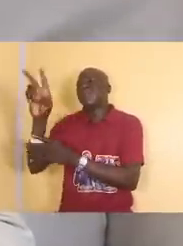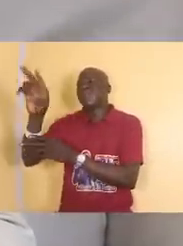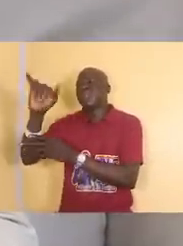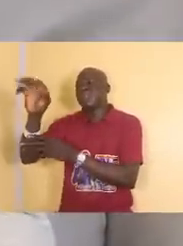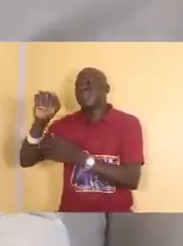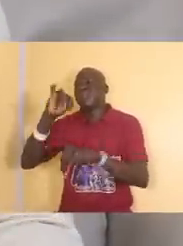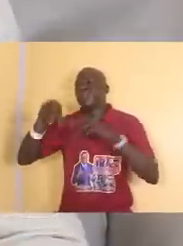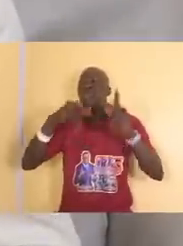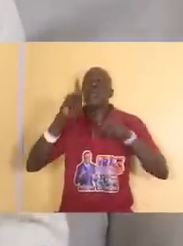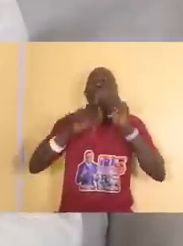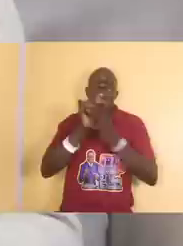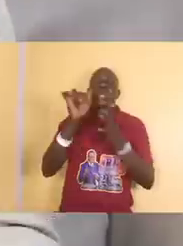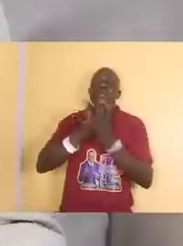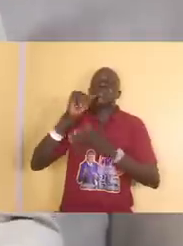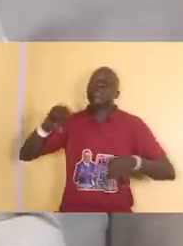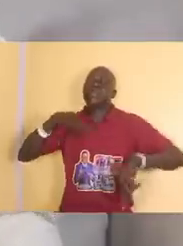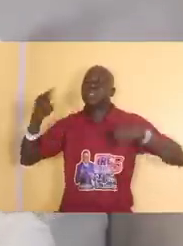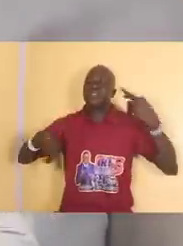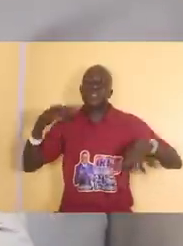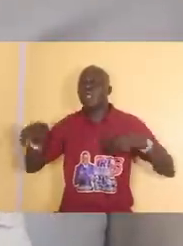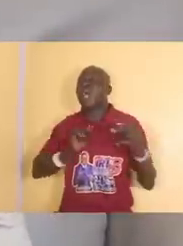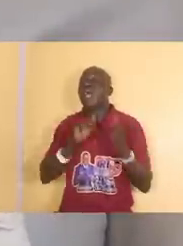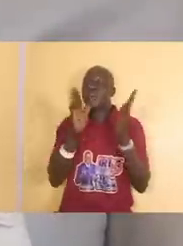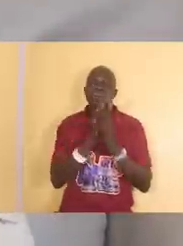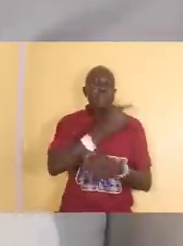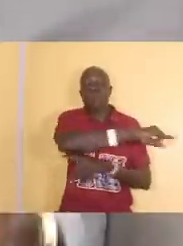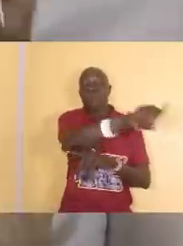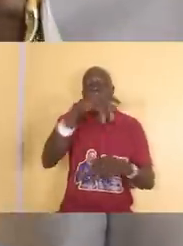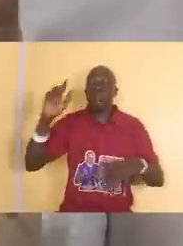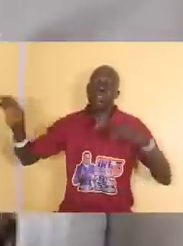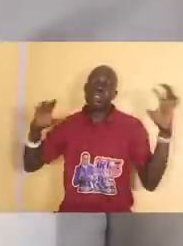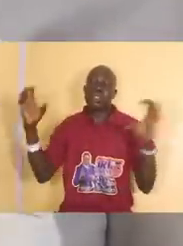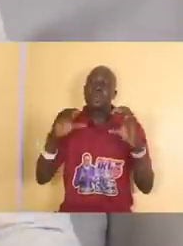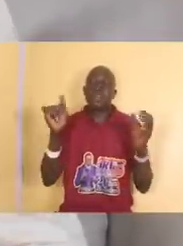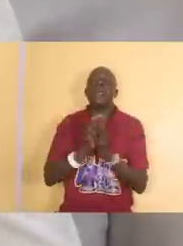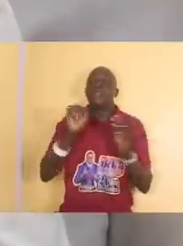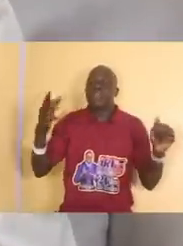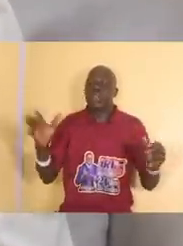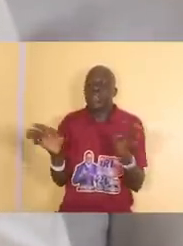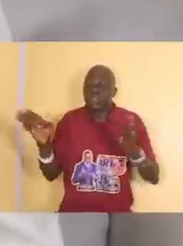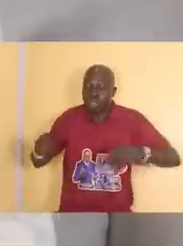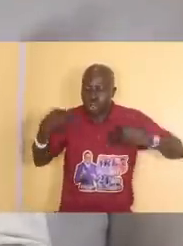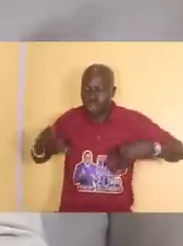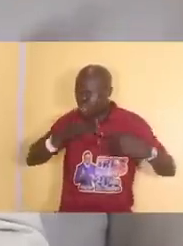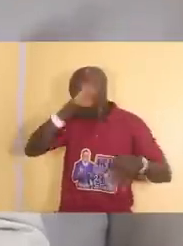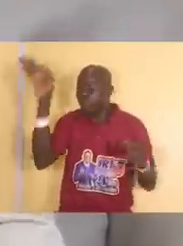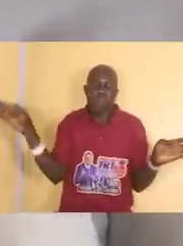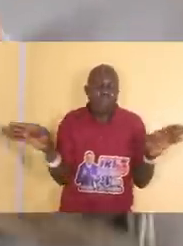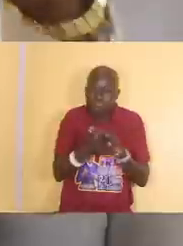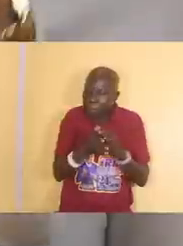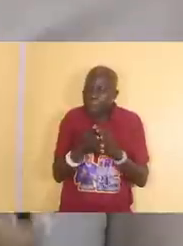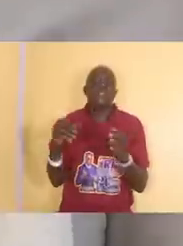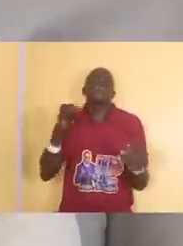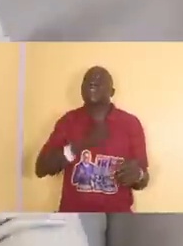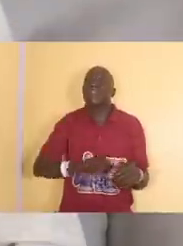of mankind, the supporter where there is no one. He gives someone to put to